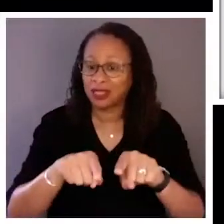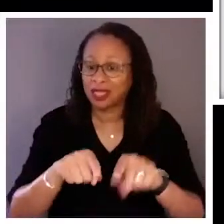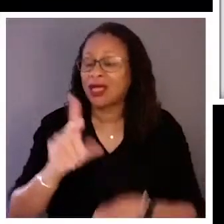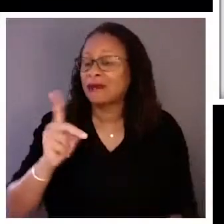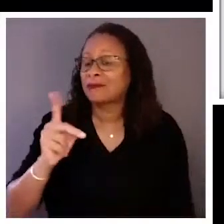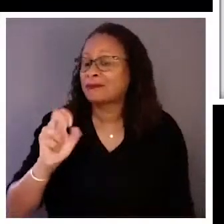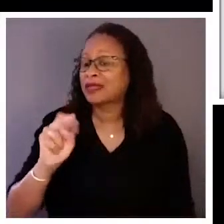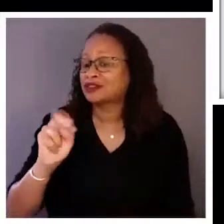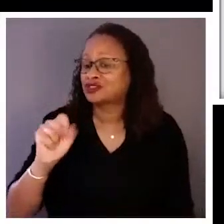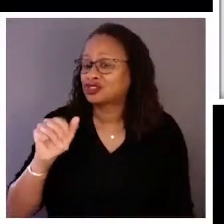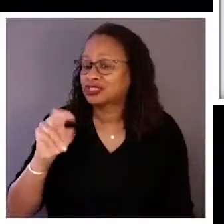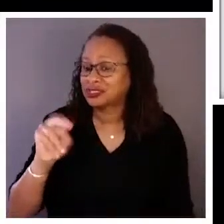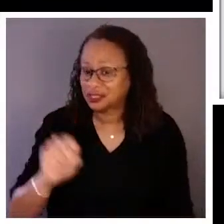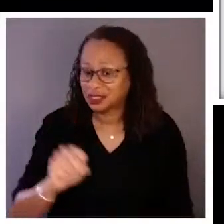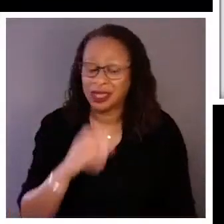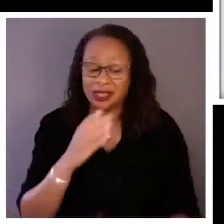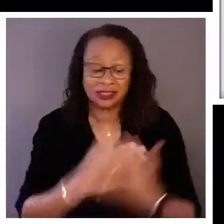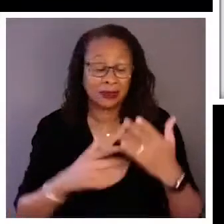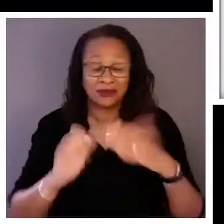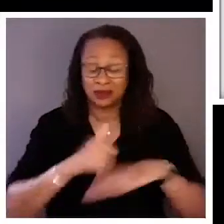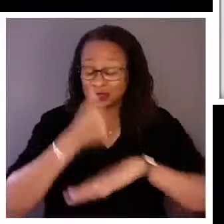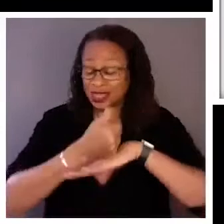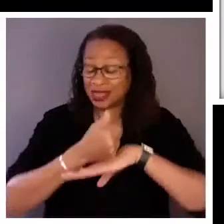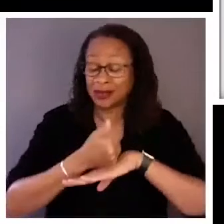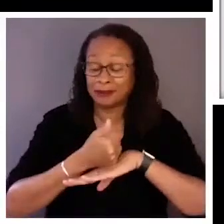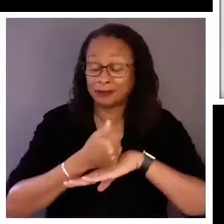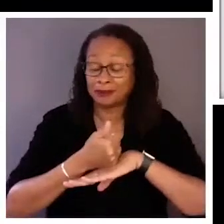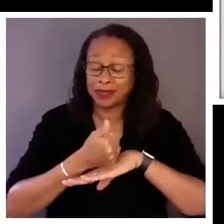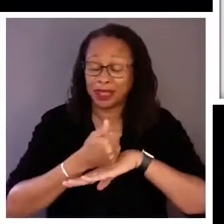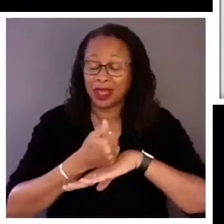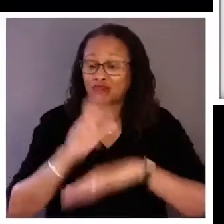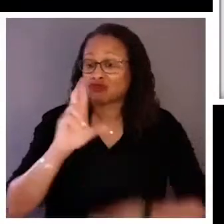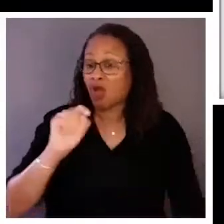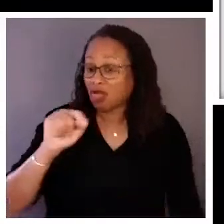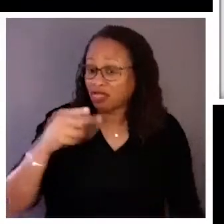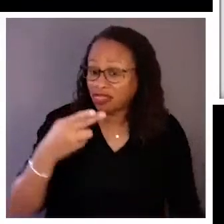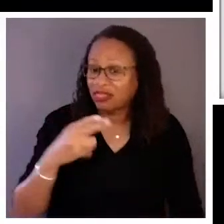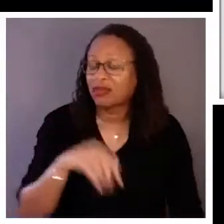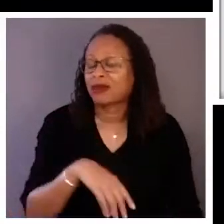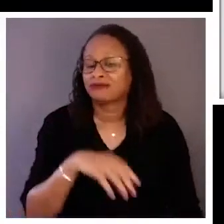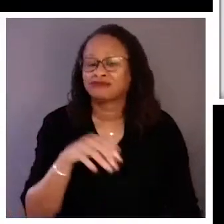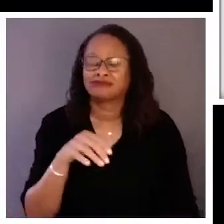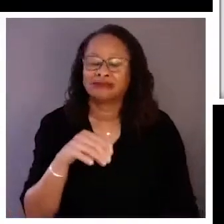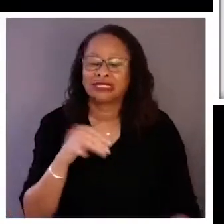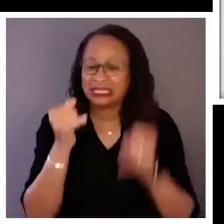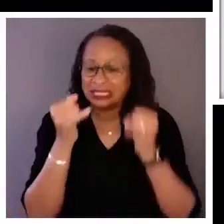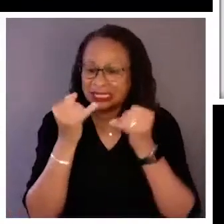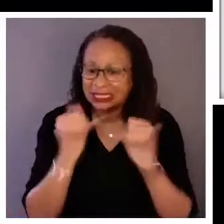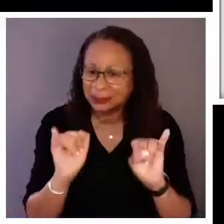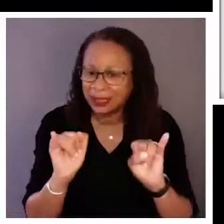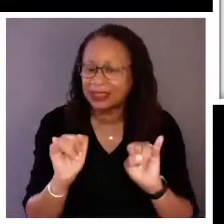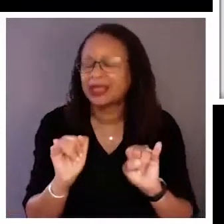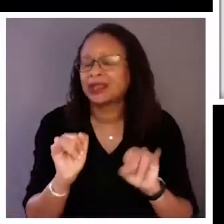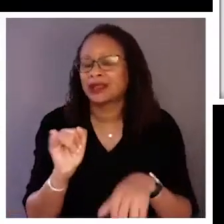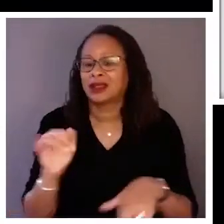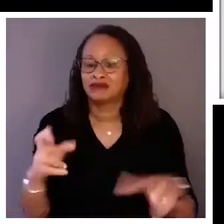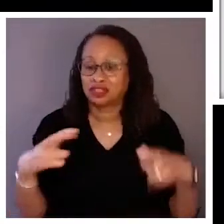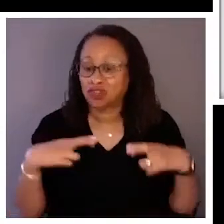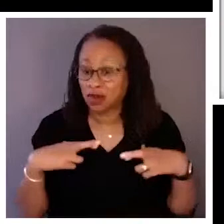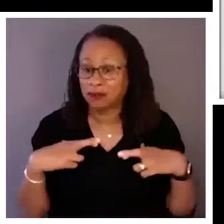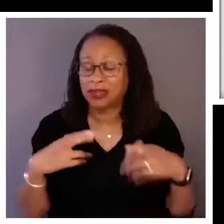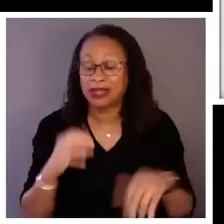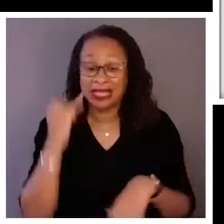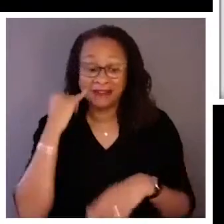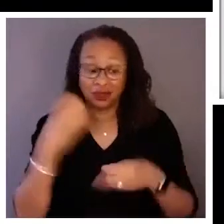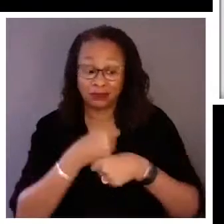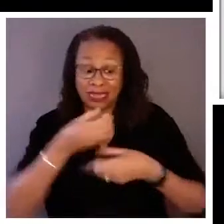set up individual retirement arrangements, Roth IRAs and the like. So we want to know if you've made those contributions, they can be